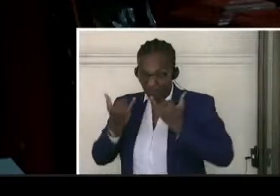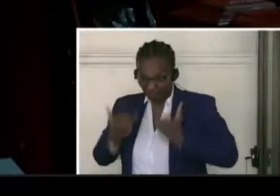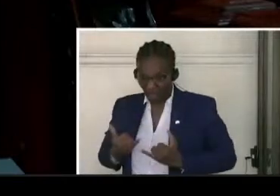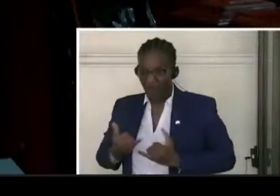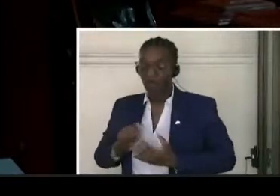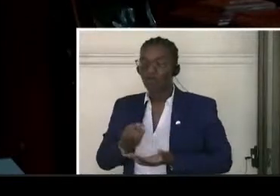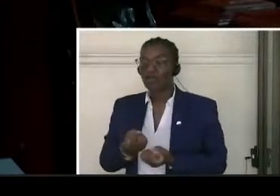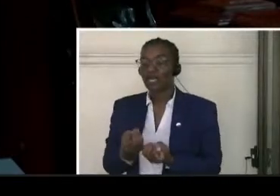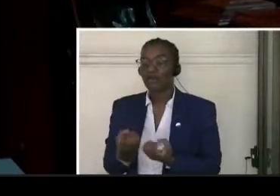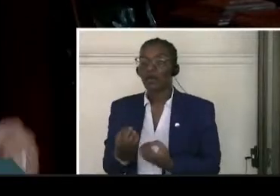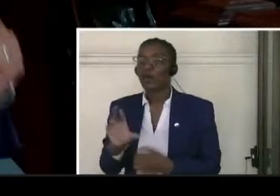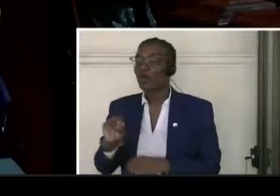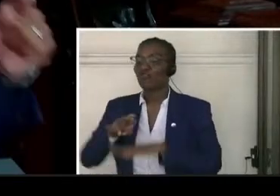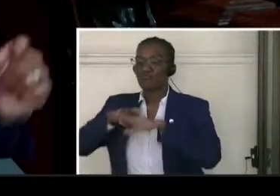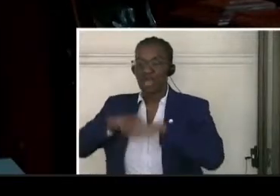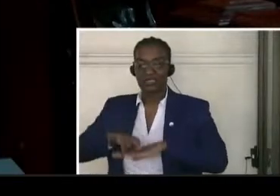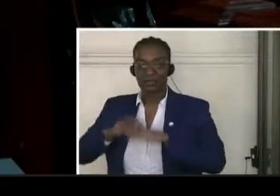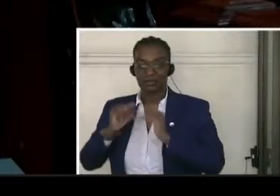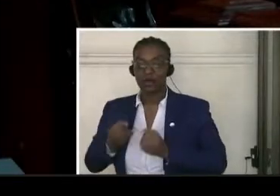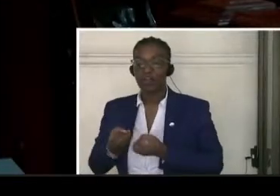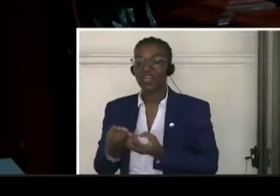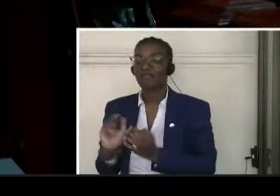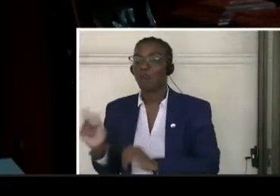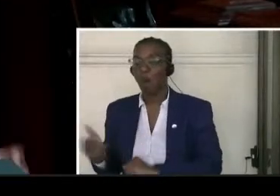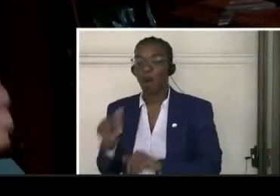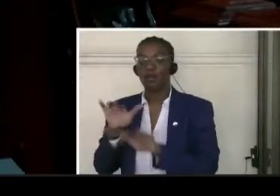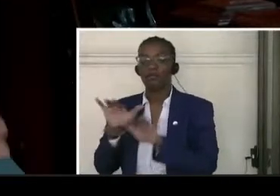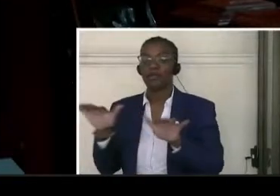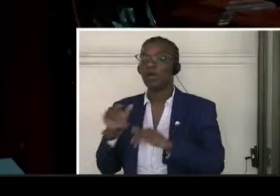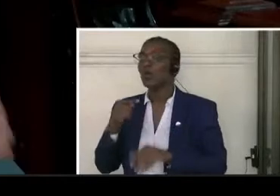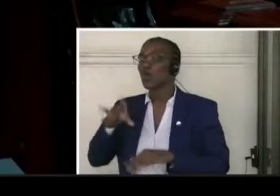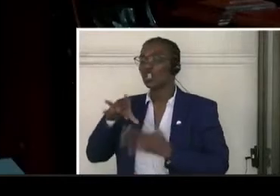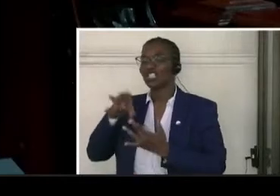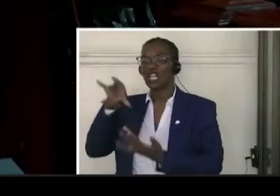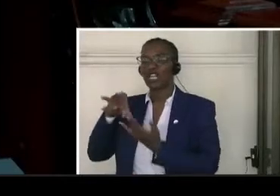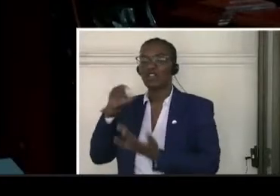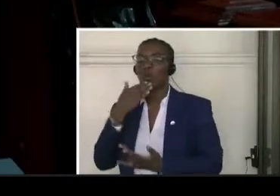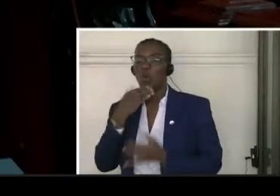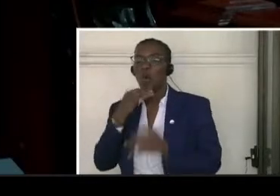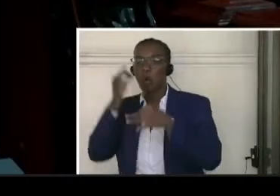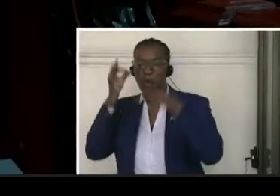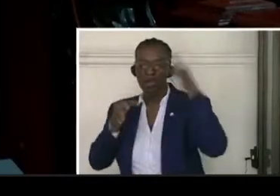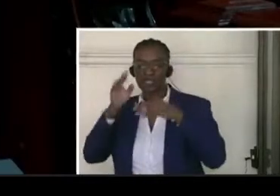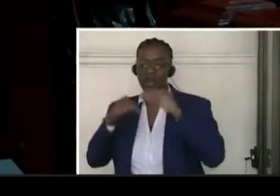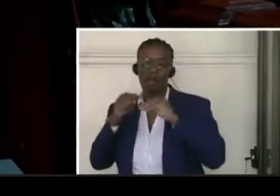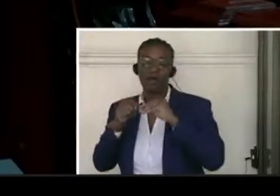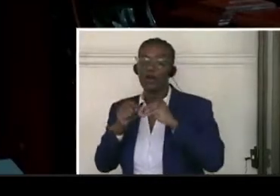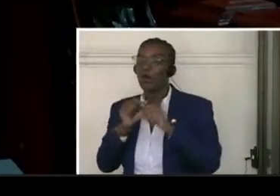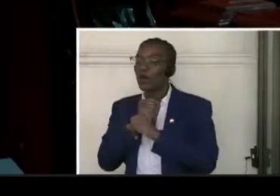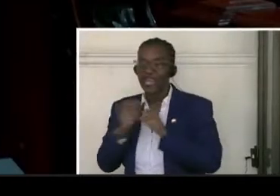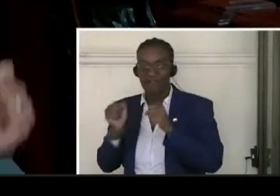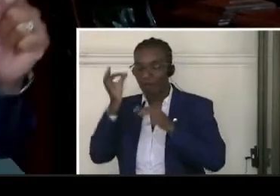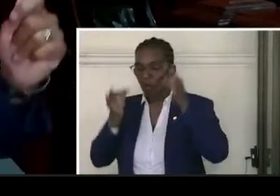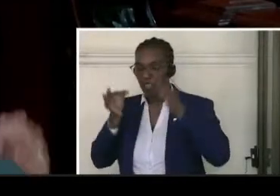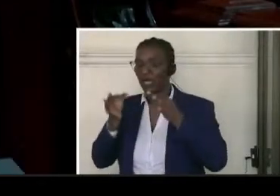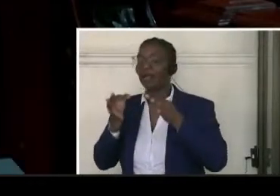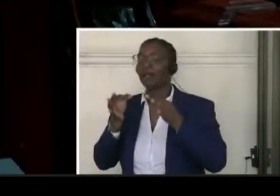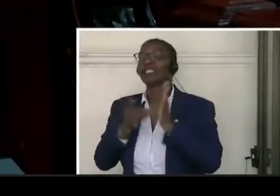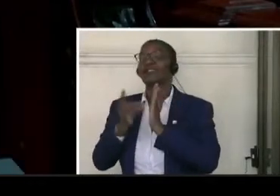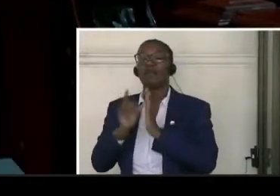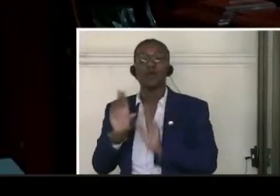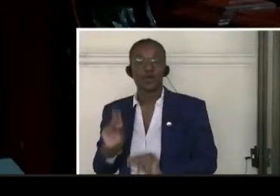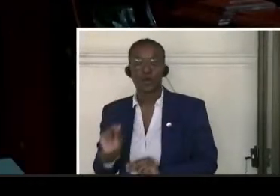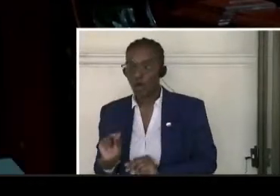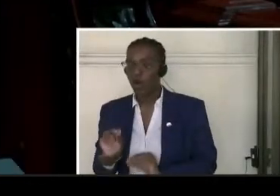numbers. We are not being racist. We are giving it to everyone. We are not selective and being political about it. We never politicize the